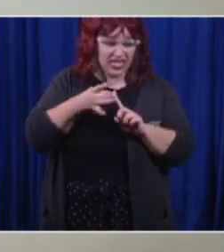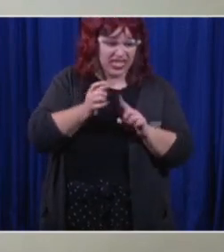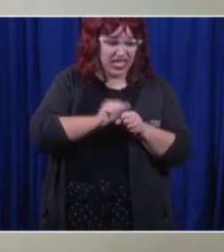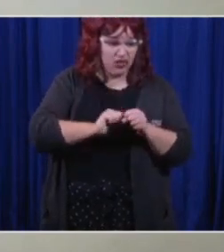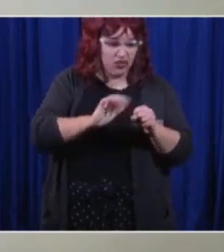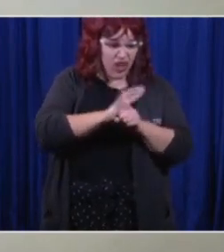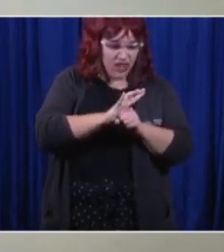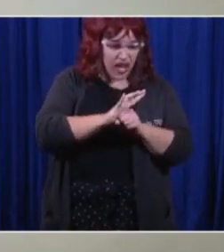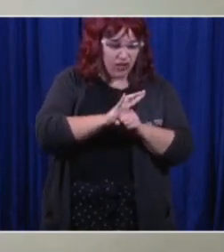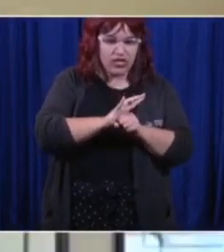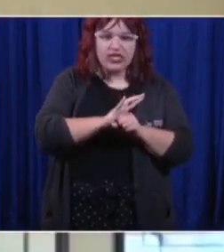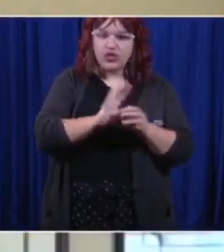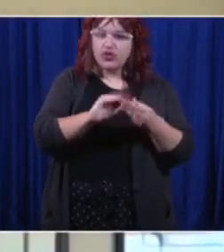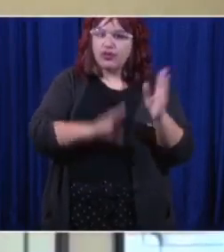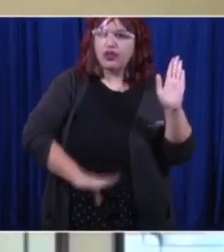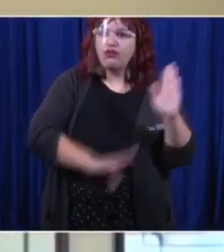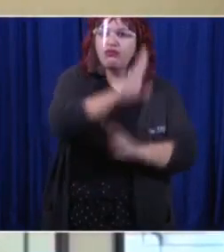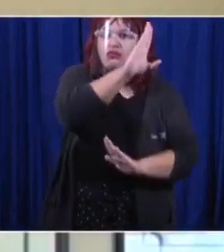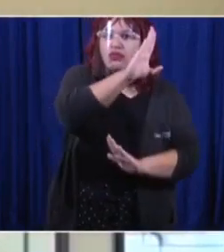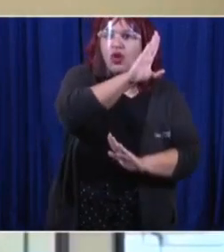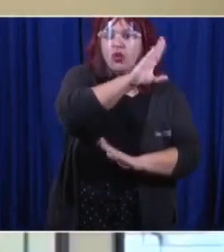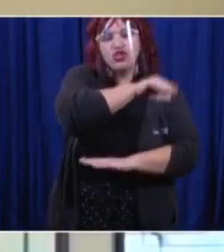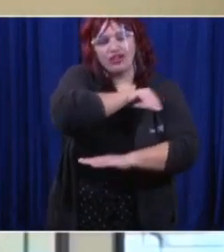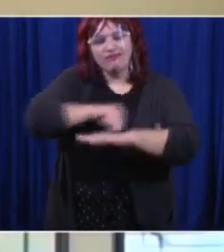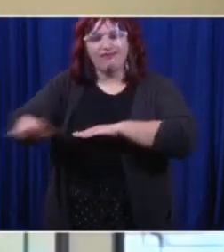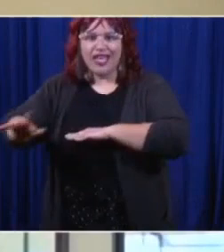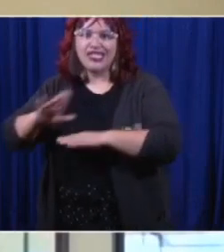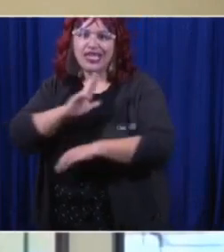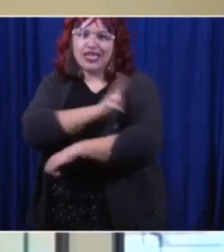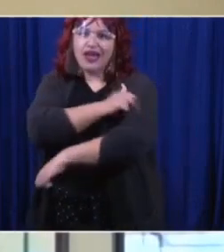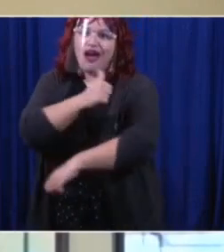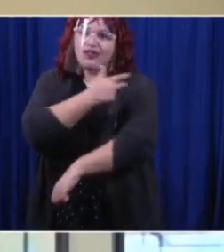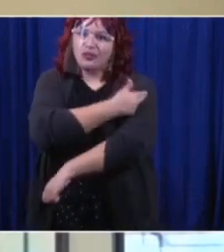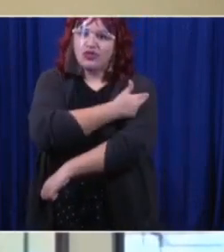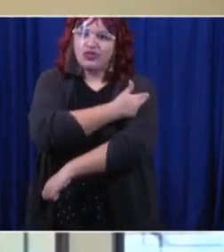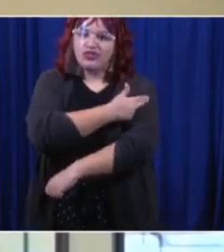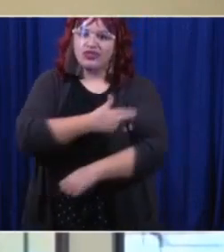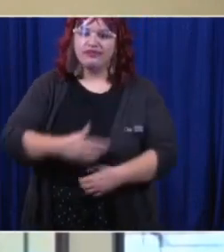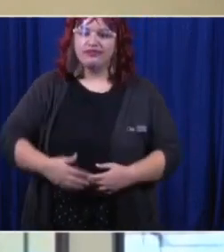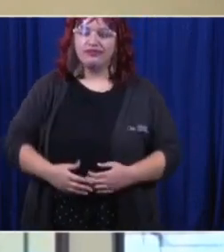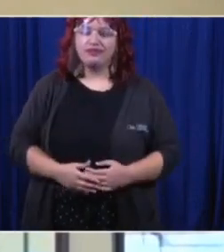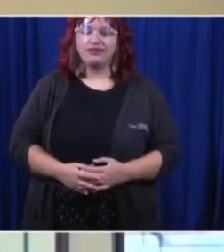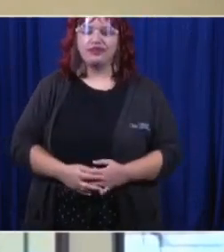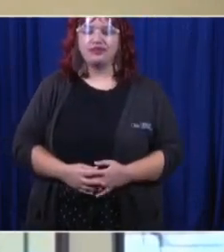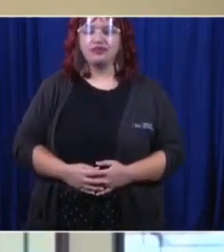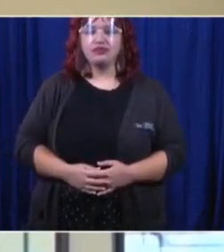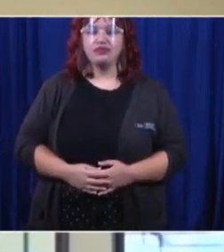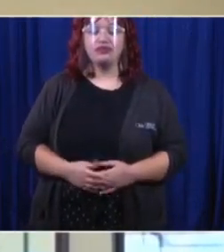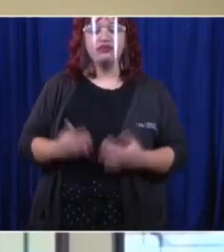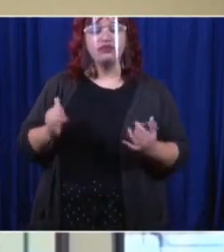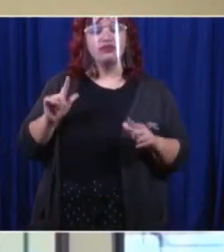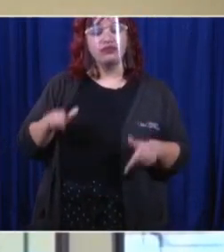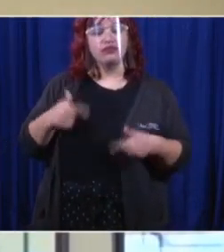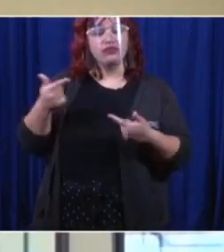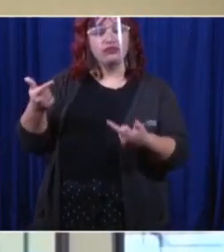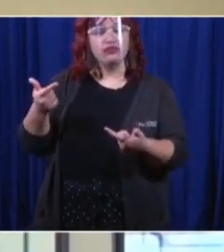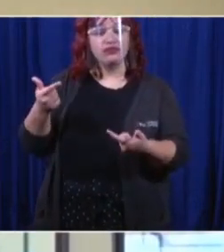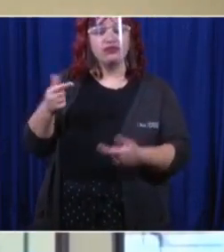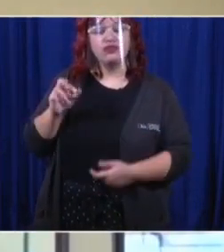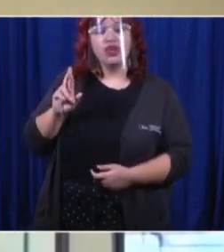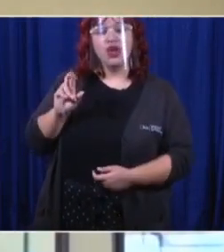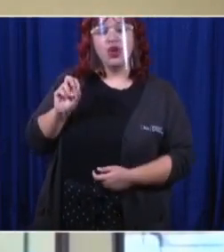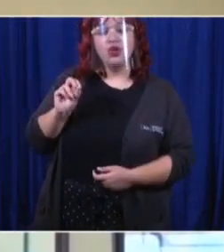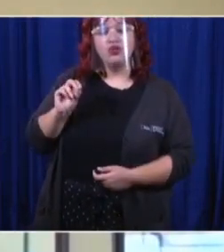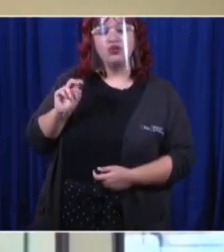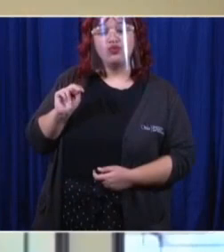days. Thank you so much, Rick. Very, very helpful. I'd like to turn now to our colleague, Dr. Rhonda